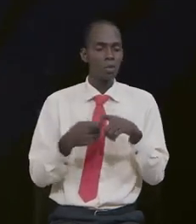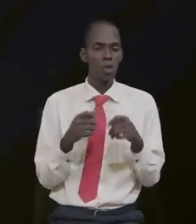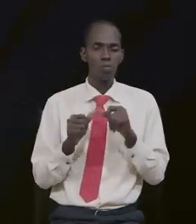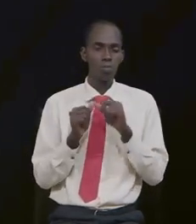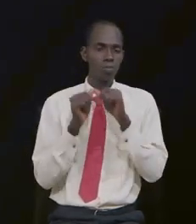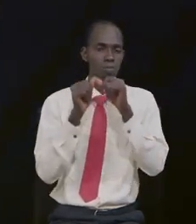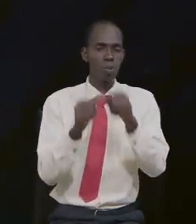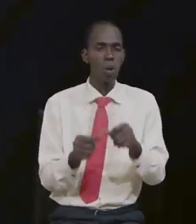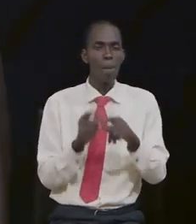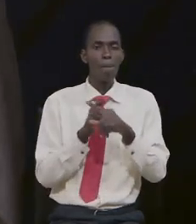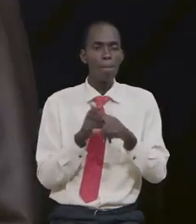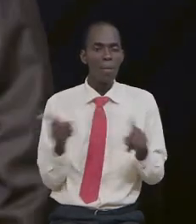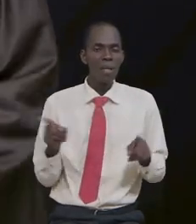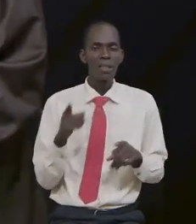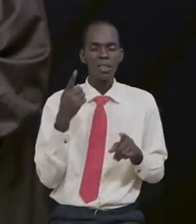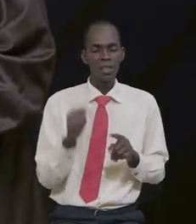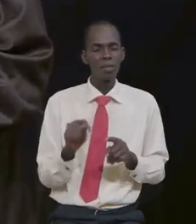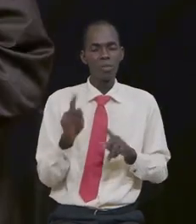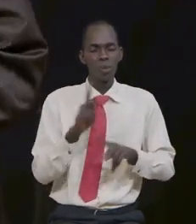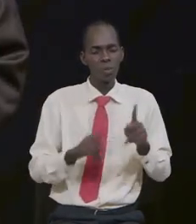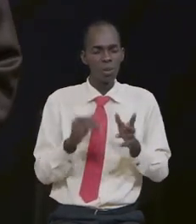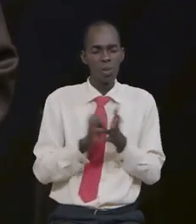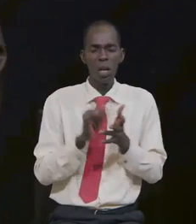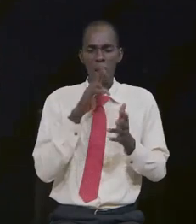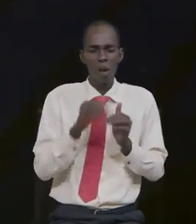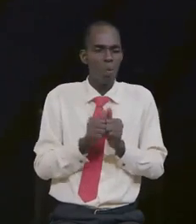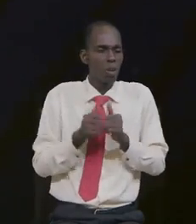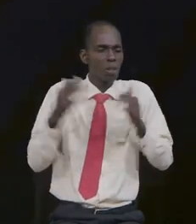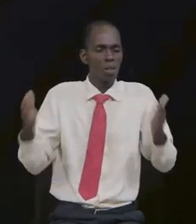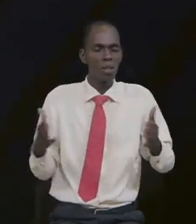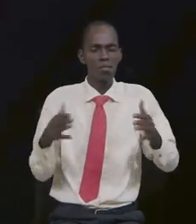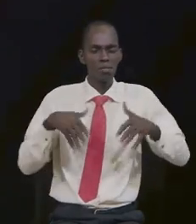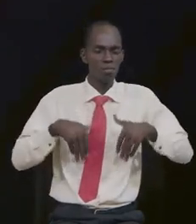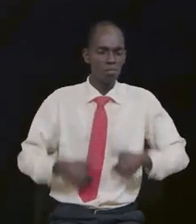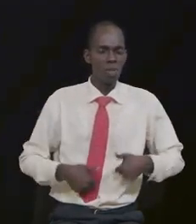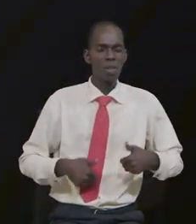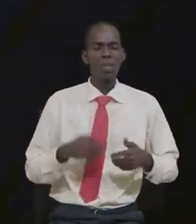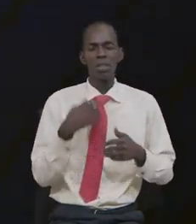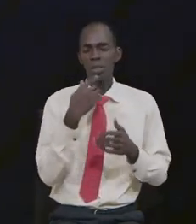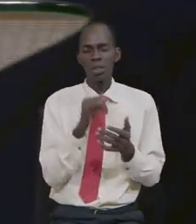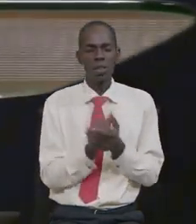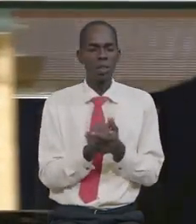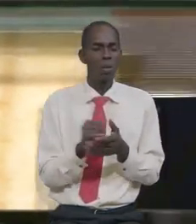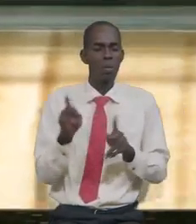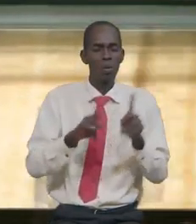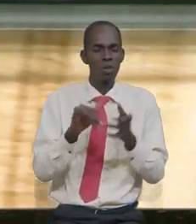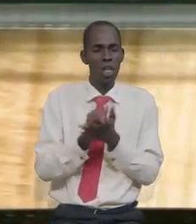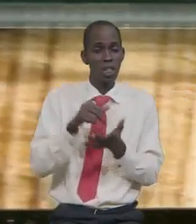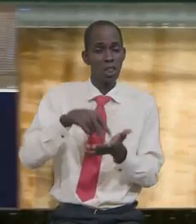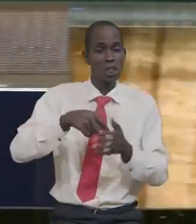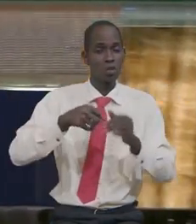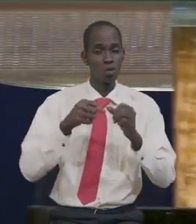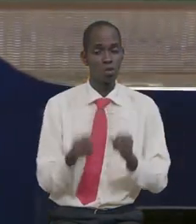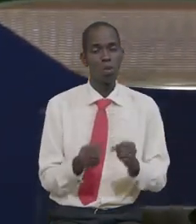the tireless people that resisted all those things, that took their stand, they went to